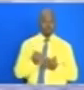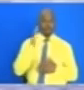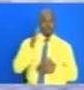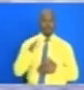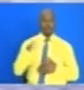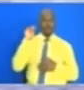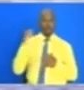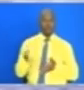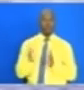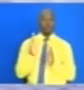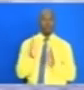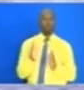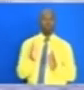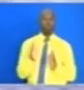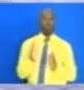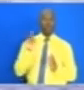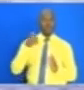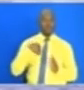find a way out. So